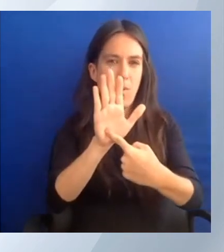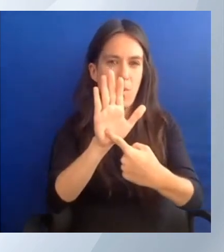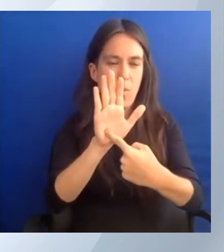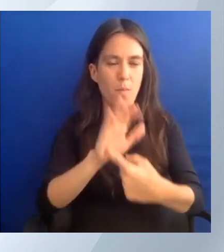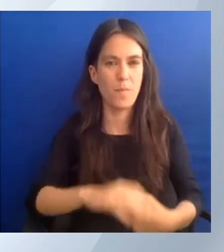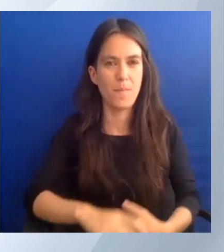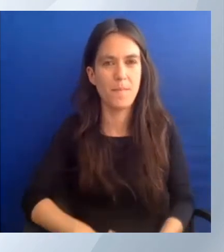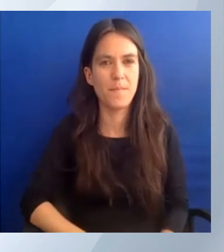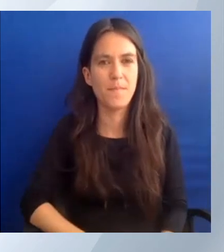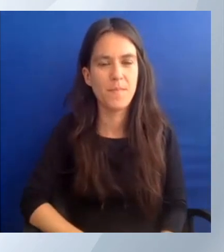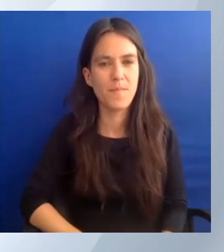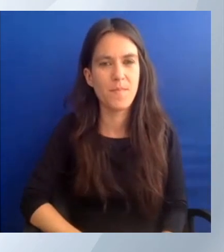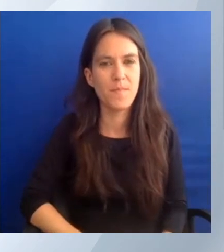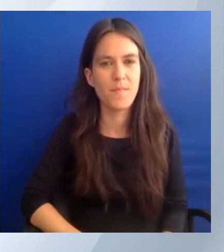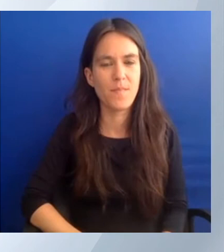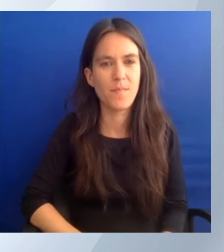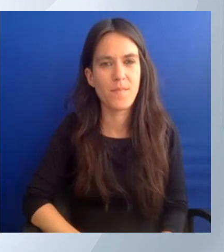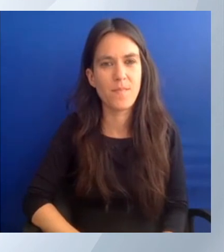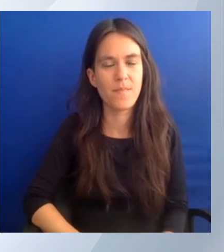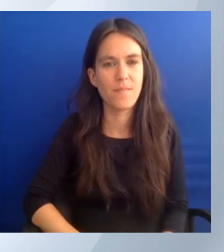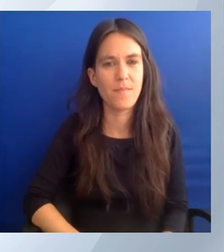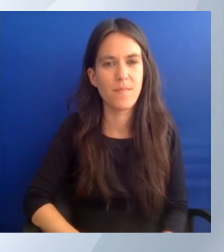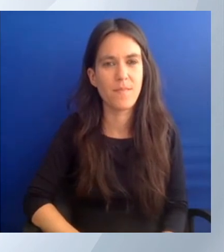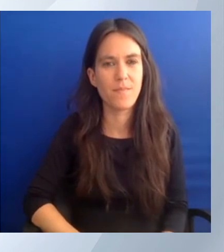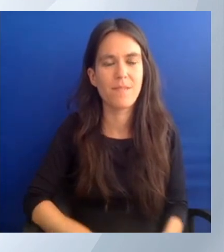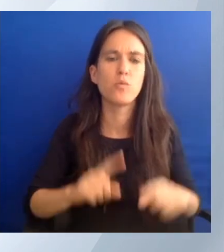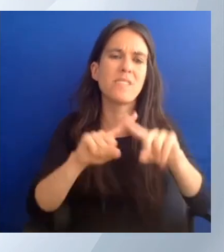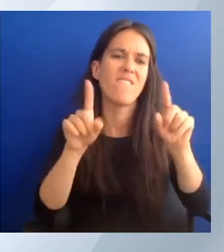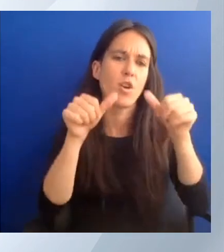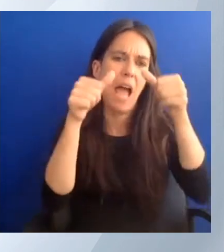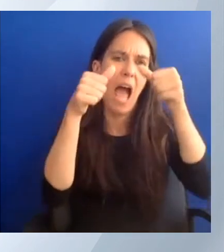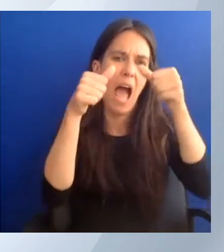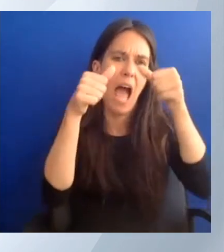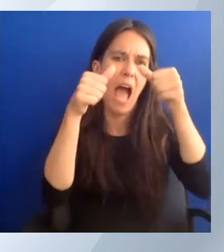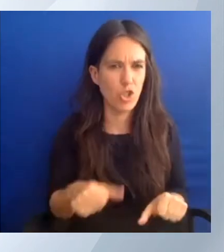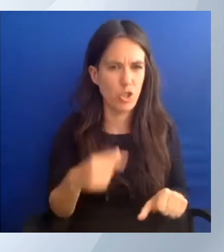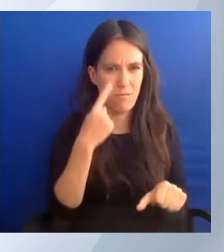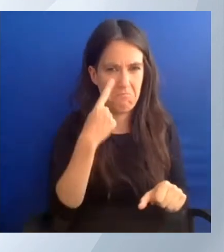with different annotations over here.